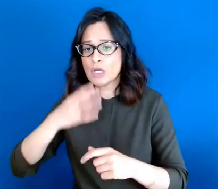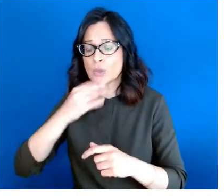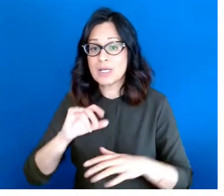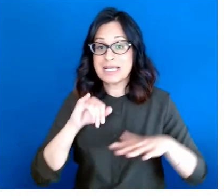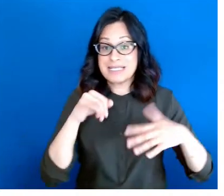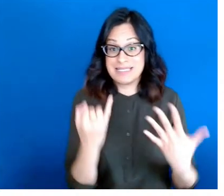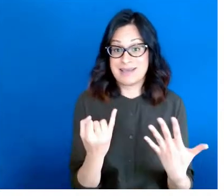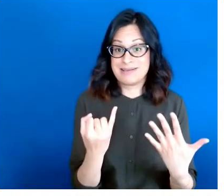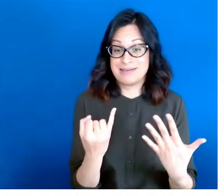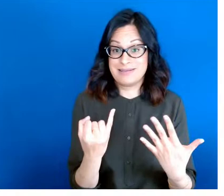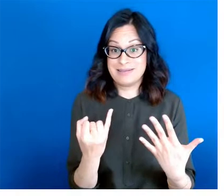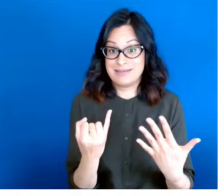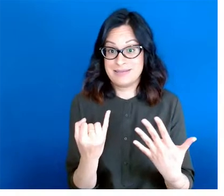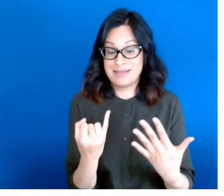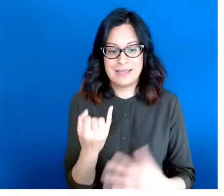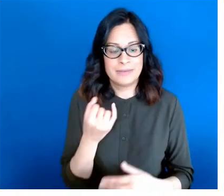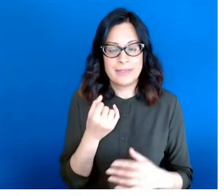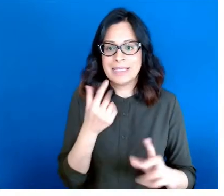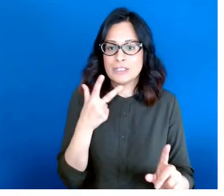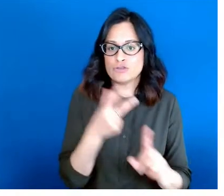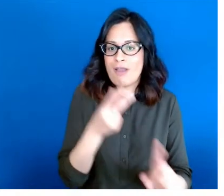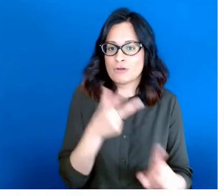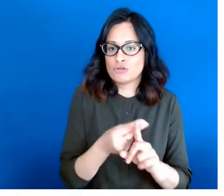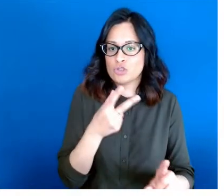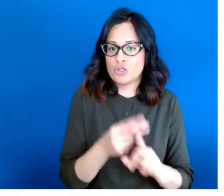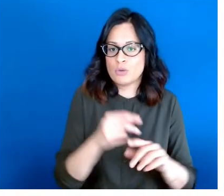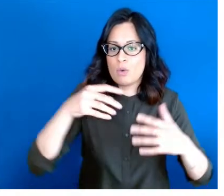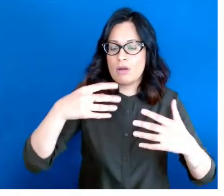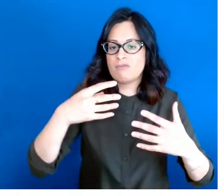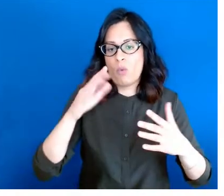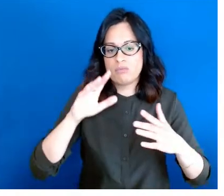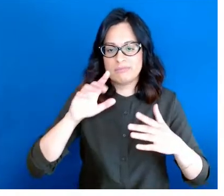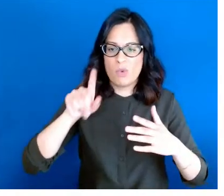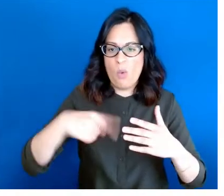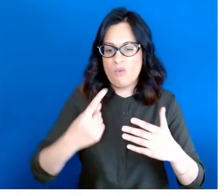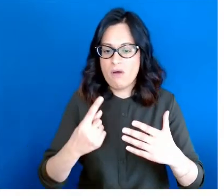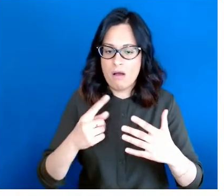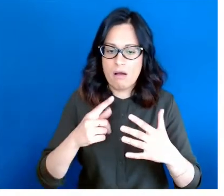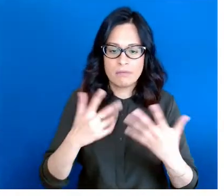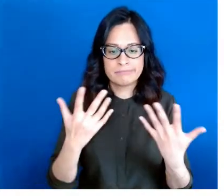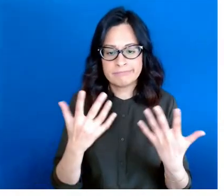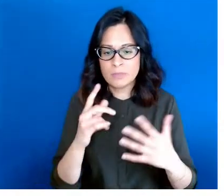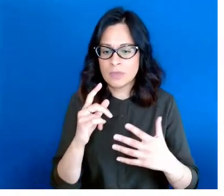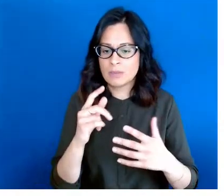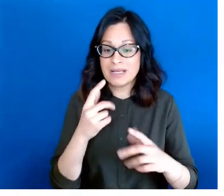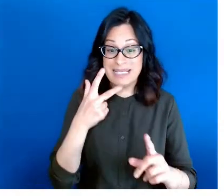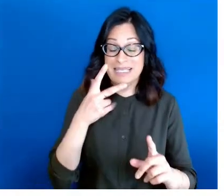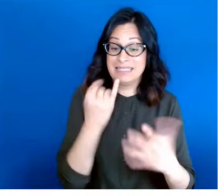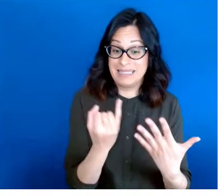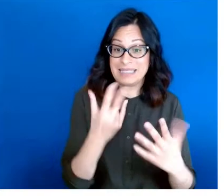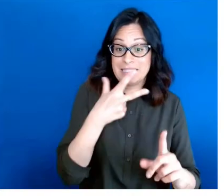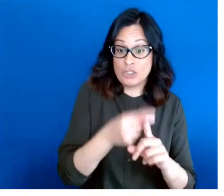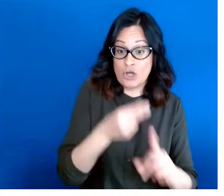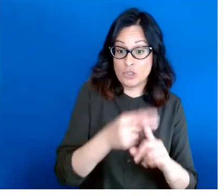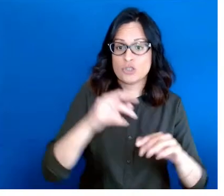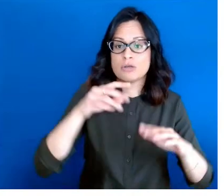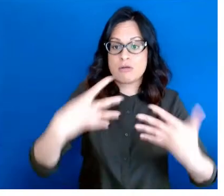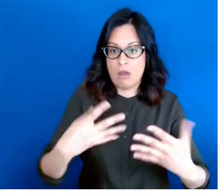injections over 9 weeks over the autumn and winter, and this has to be repeated 3 times, so it's given over 3